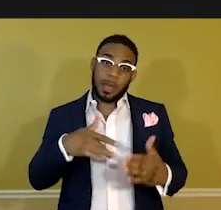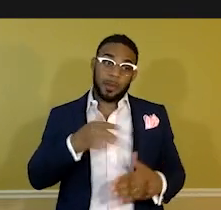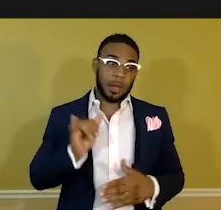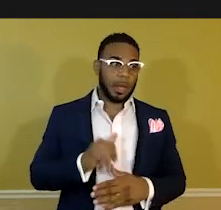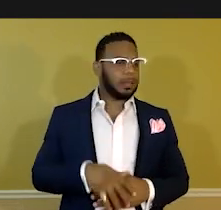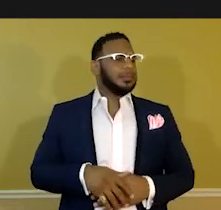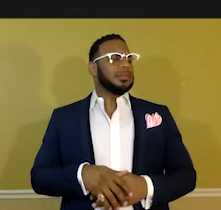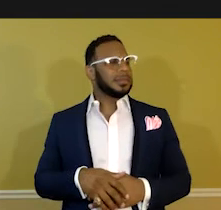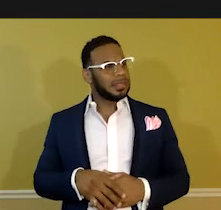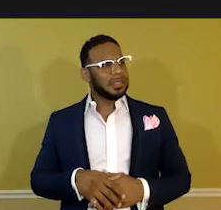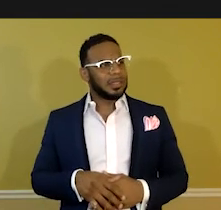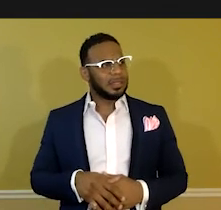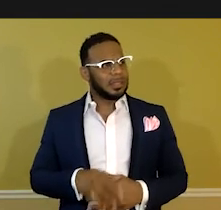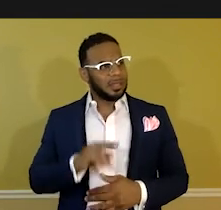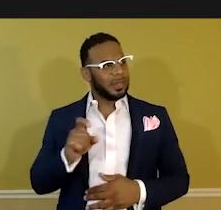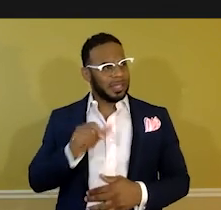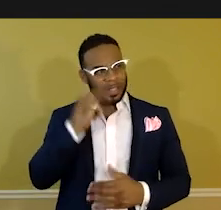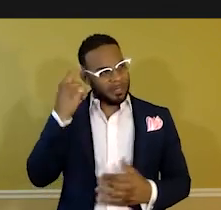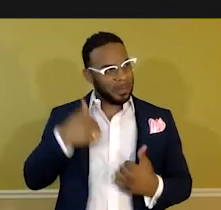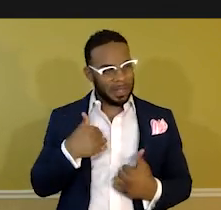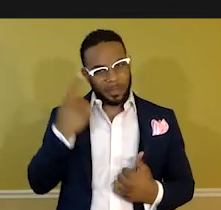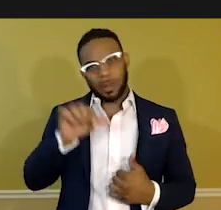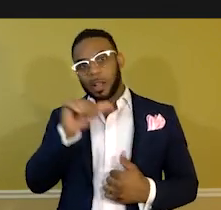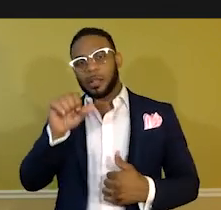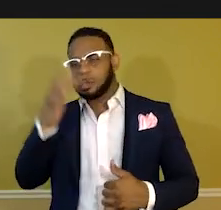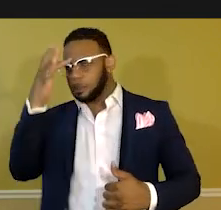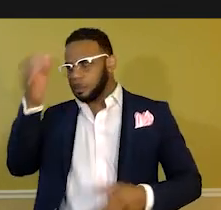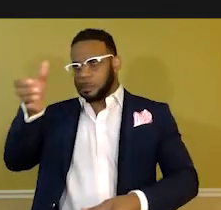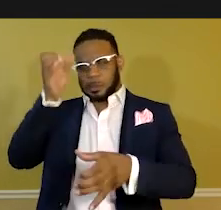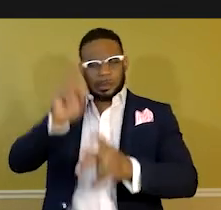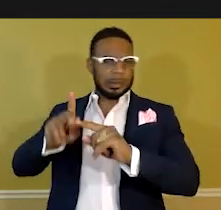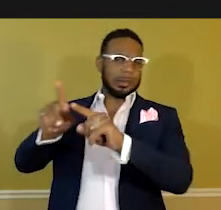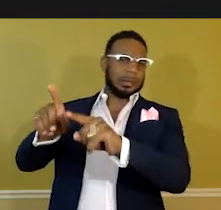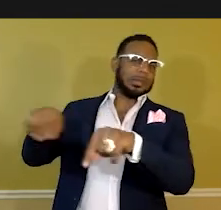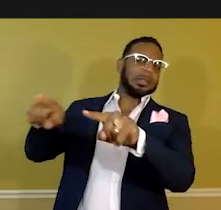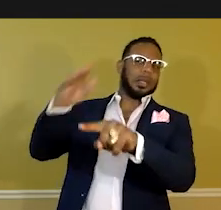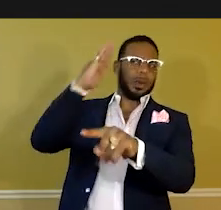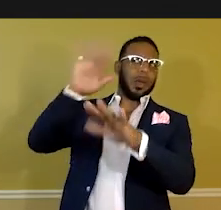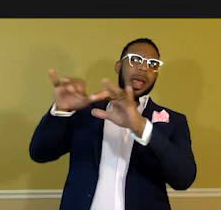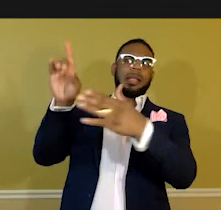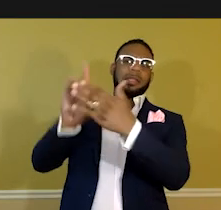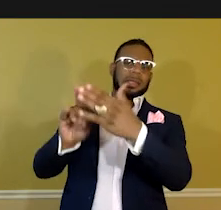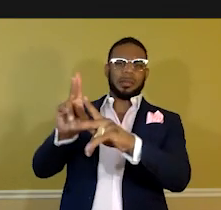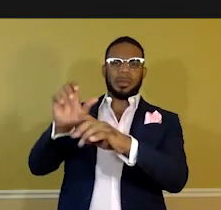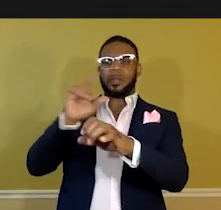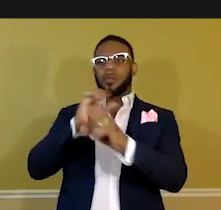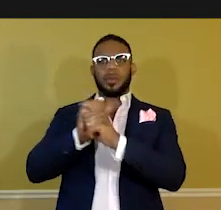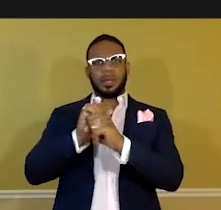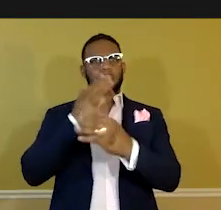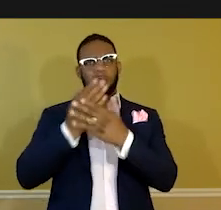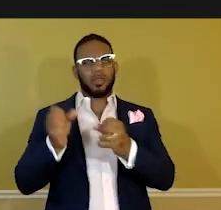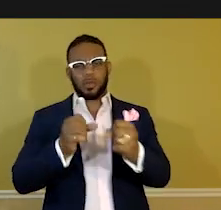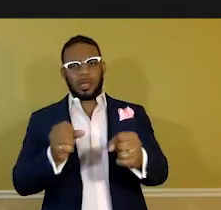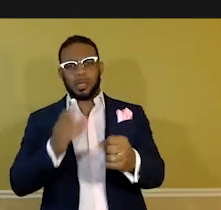like, man, you know, UX isn't for me. It's for those super smart people. Um, the people that know how to design the people that are really good with